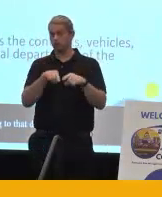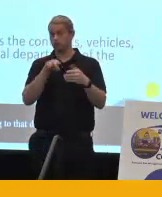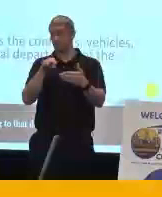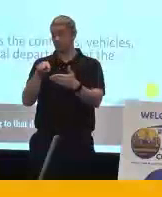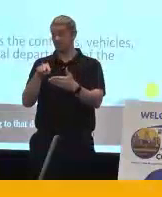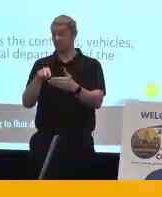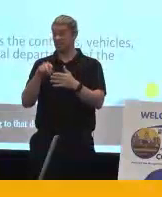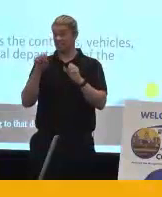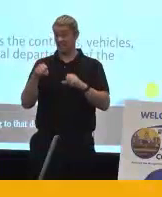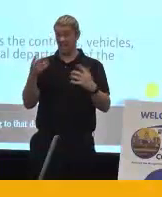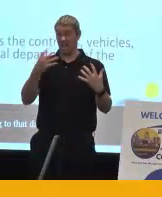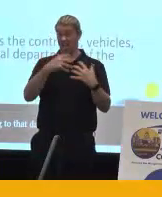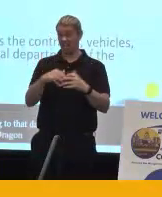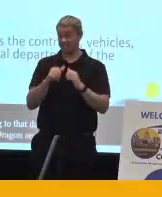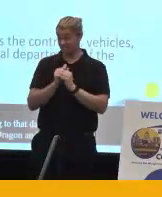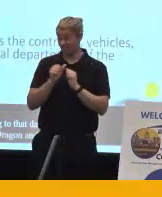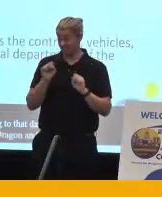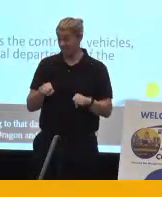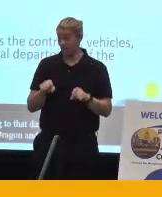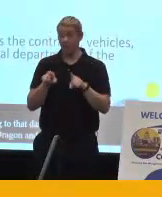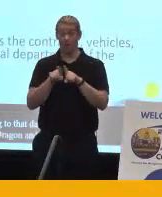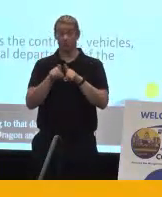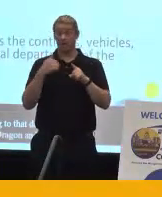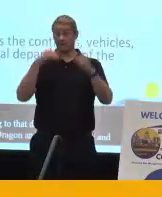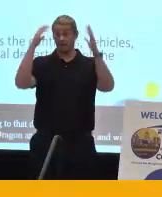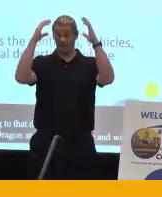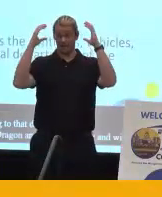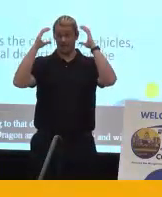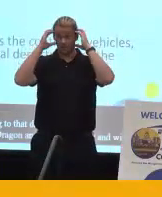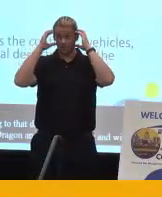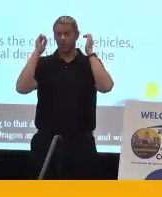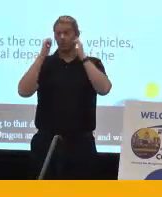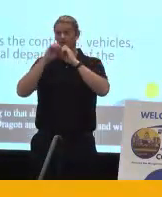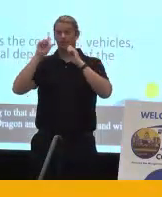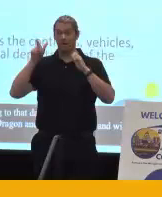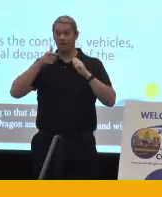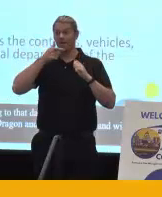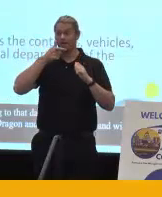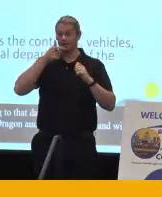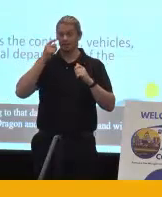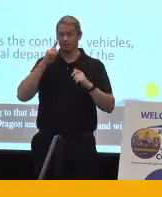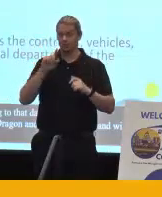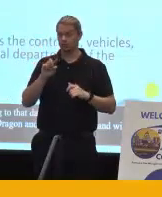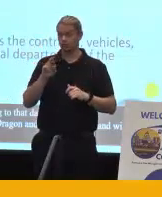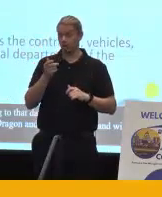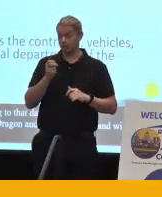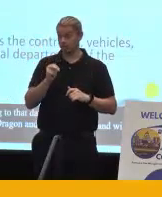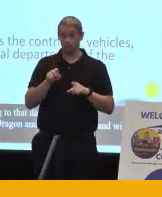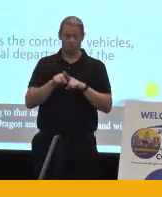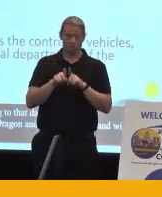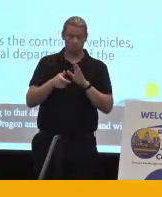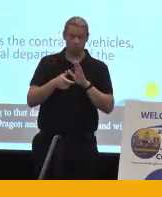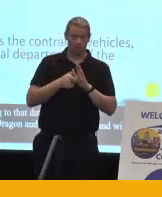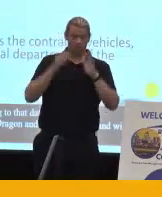together? She'll also have a headphone on with a mic for the Dragon, but then she also needs to have a